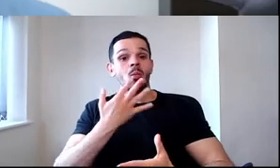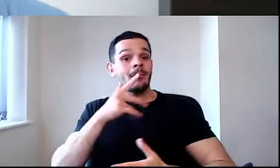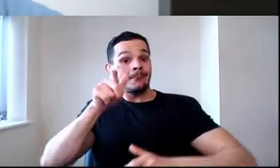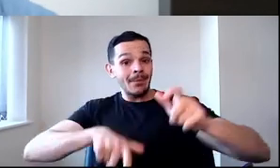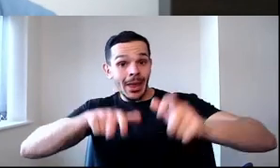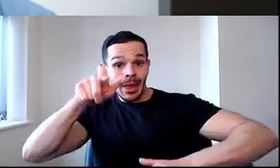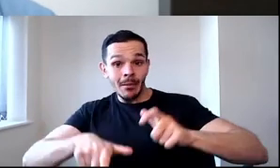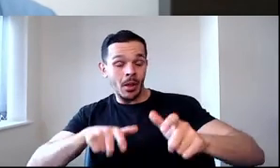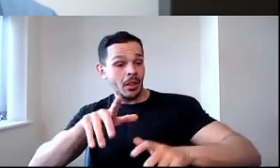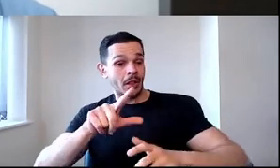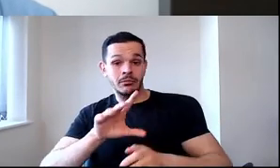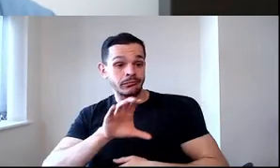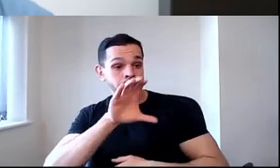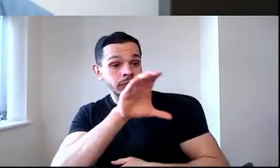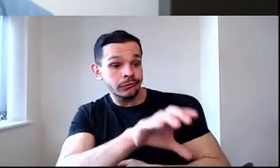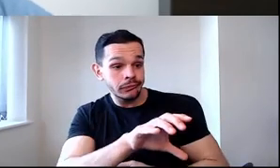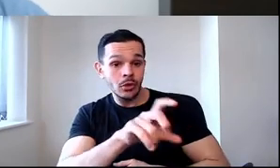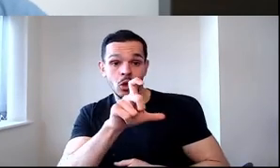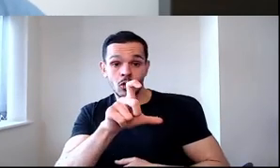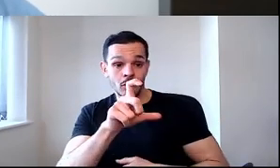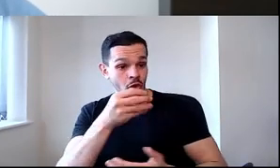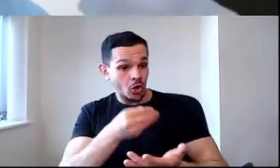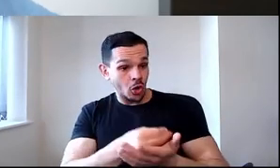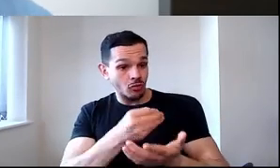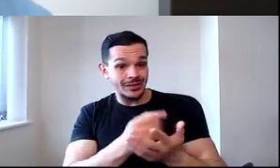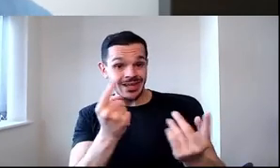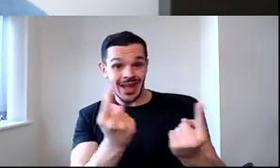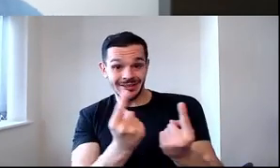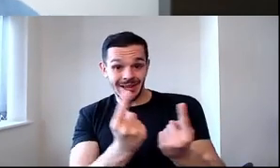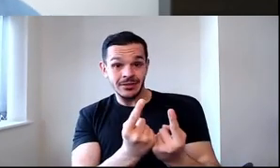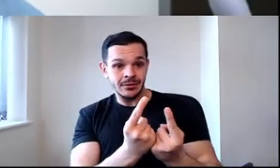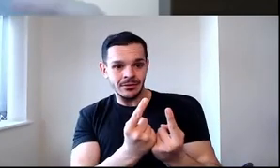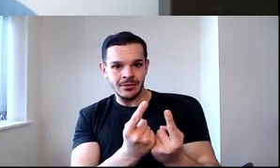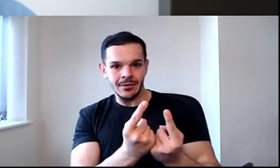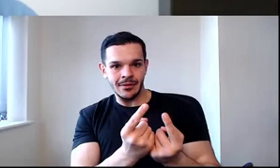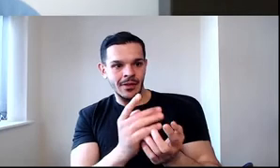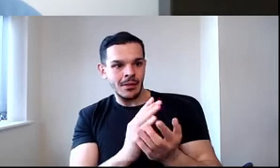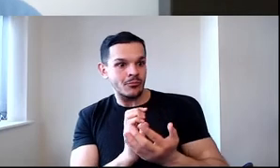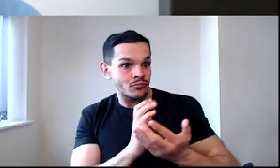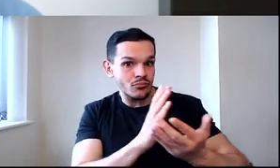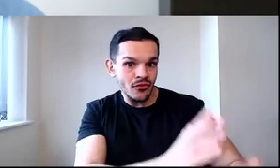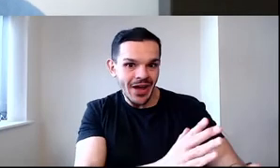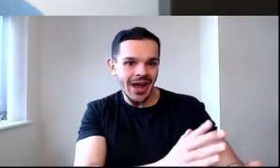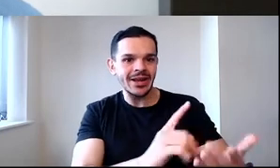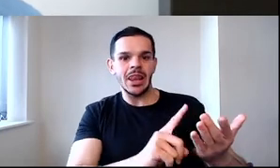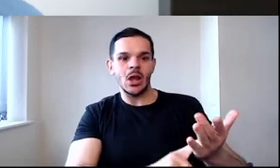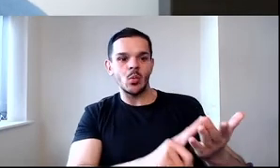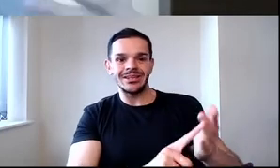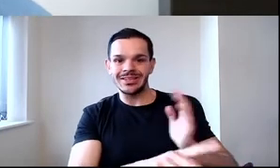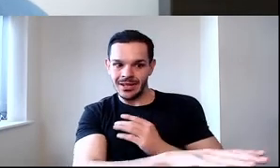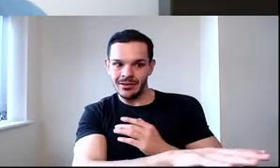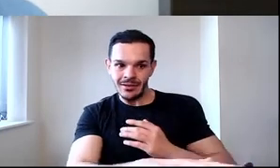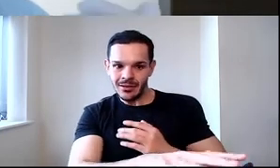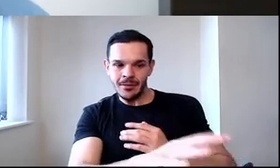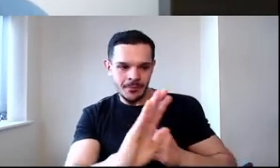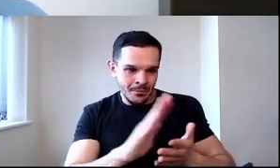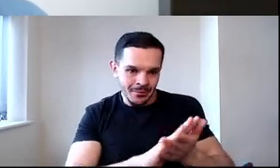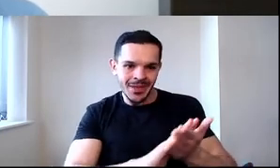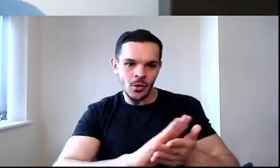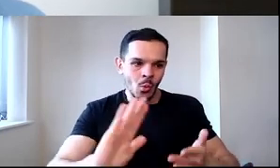in crypto assets to earn the rewards, they're providing the liquidity, and also all these services